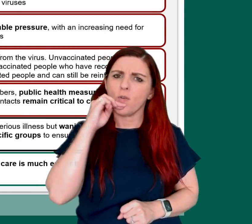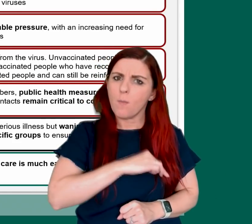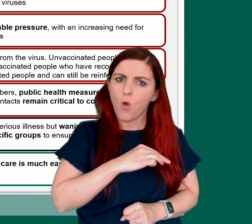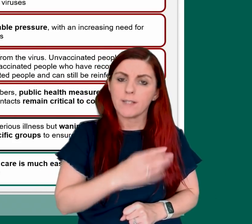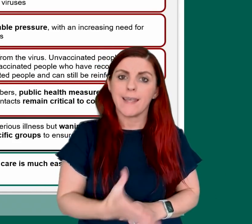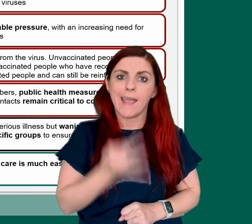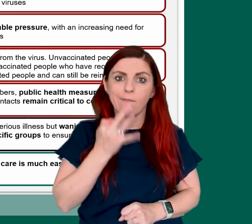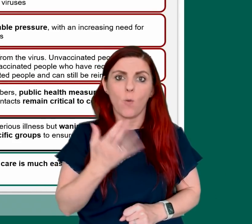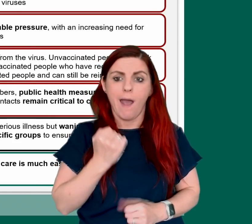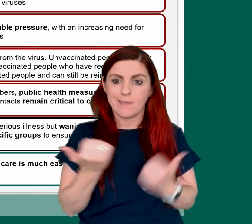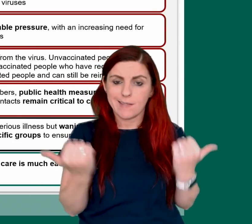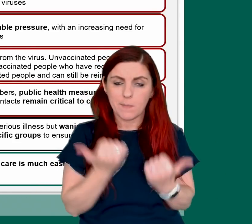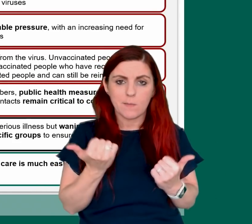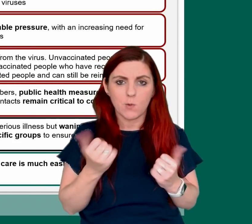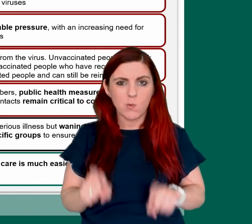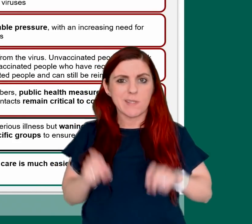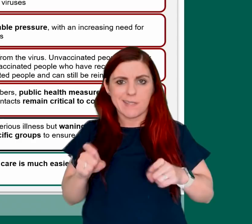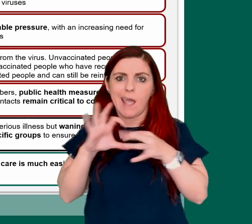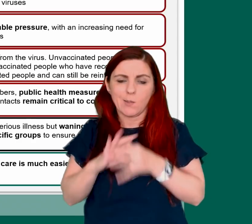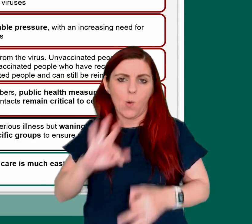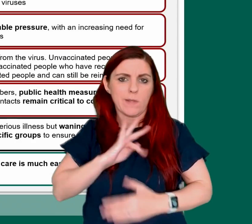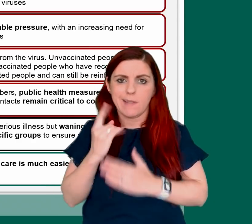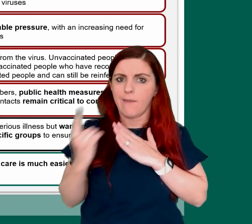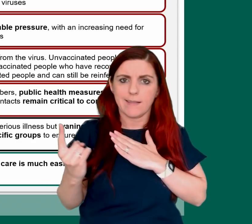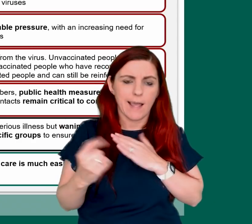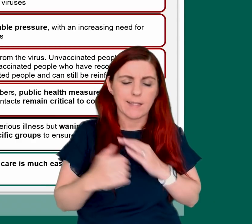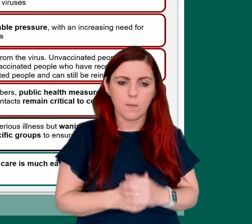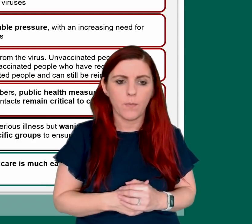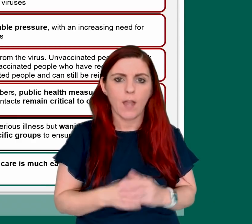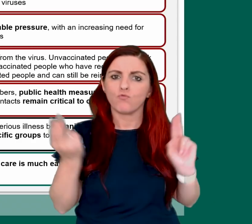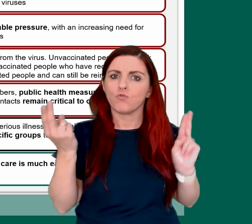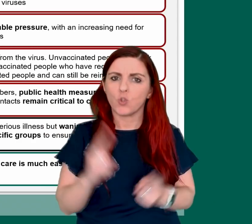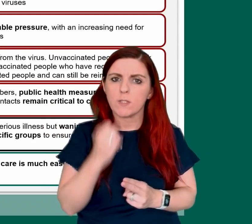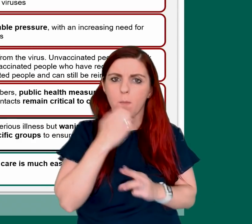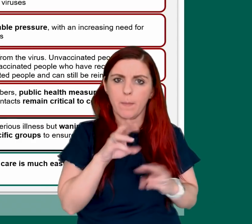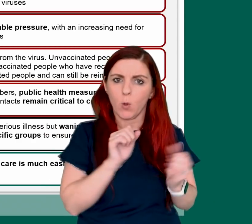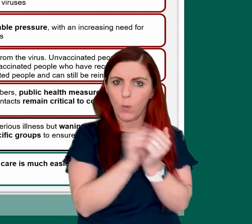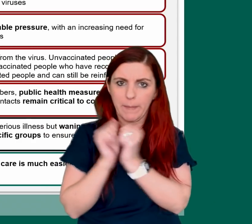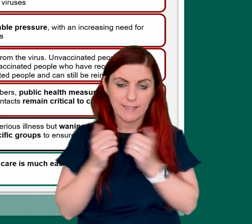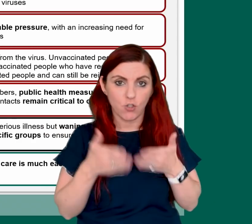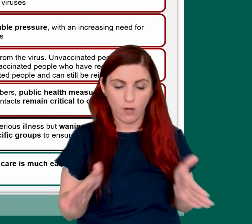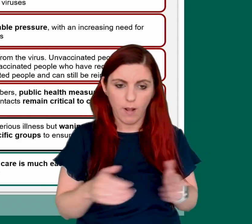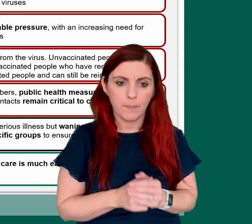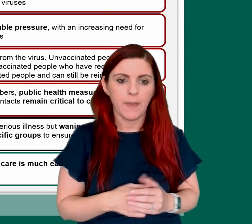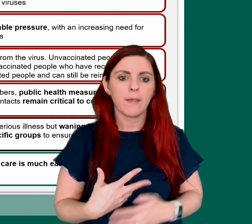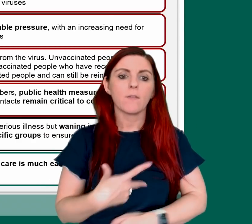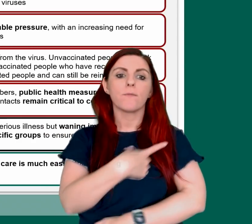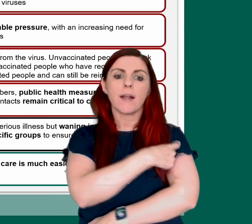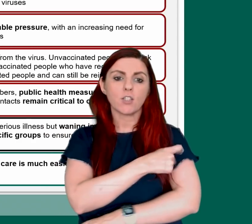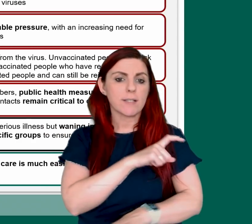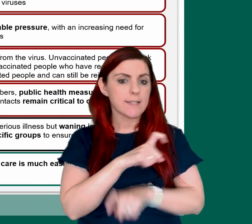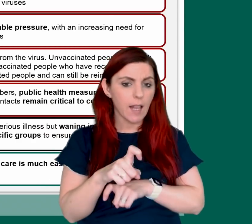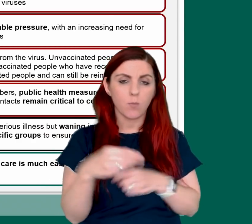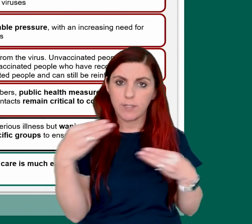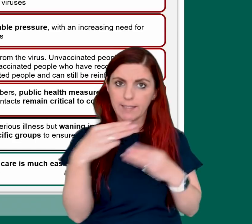reducing our contacts, remain critical to control case numbers. Vaccination remains protective in reducing serious illness,